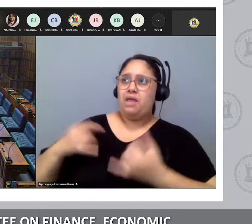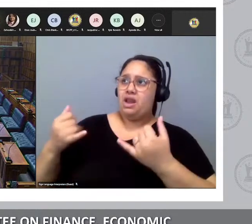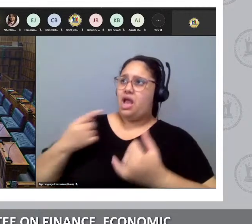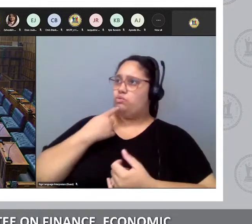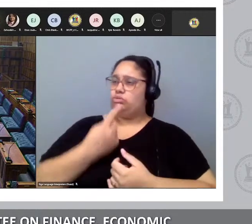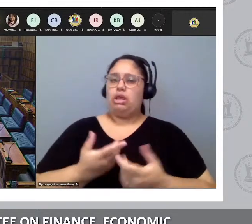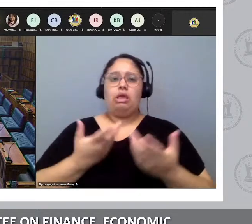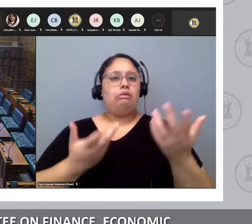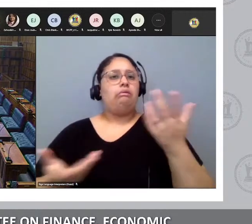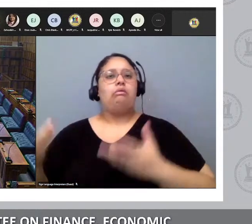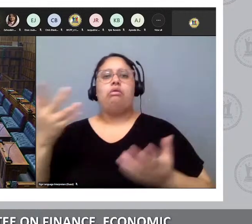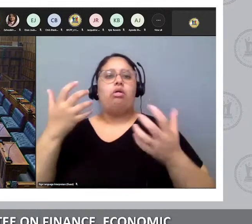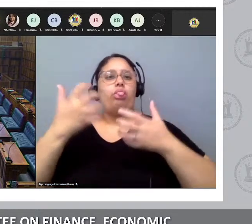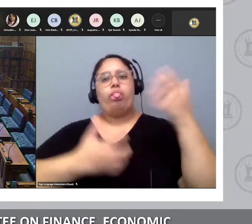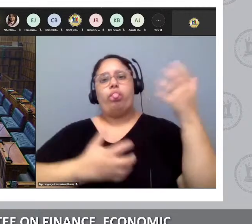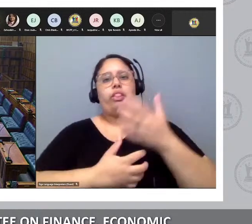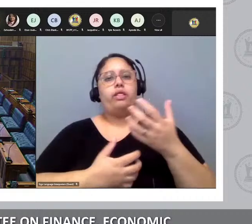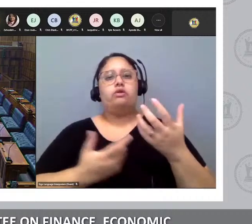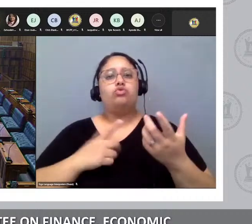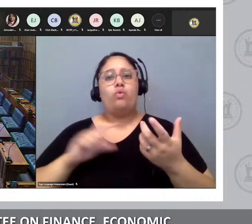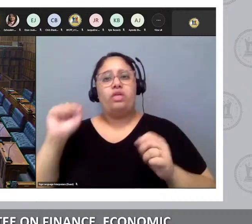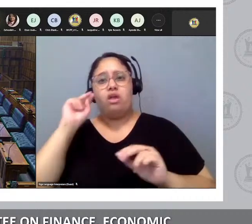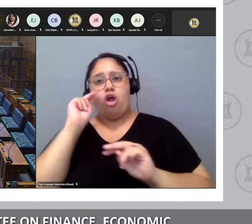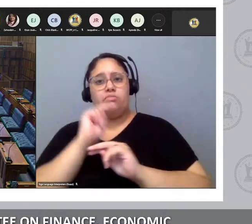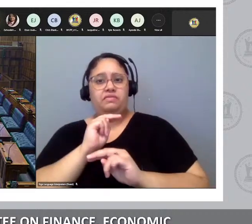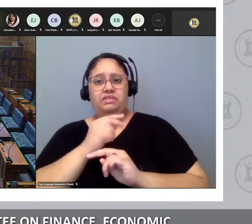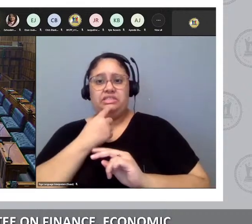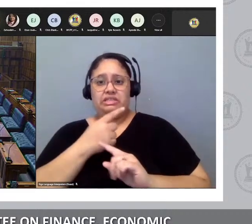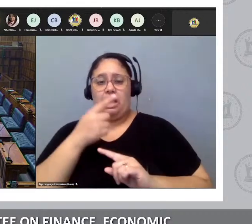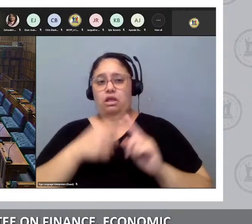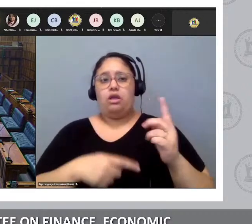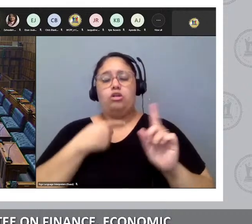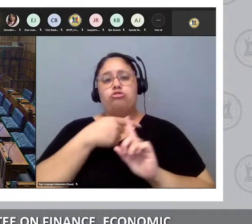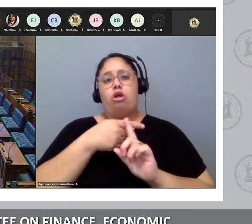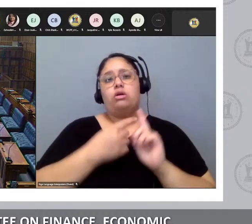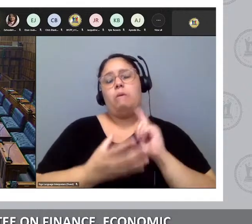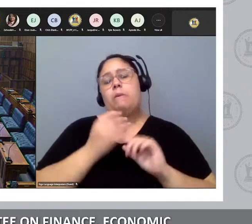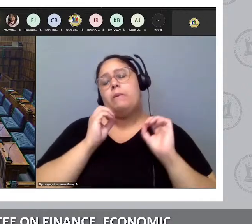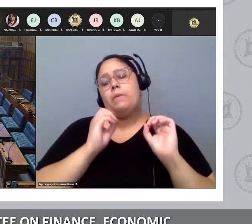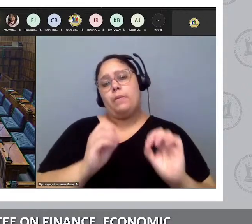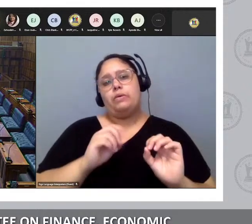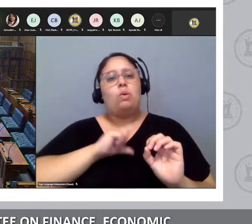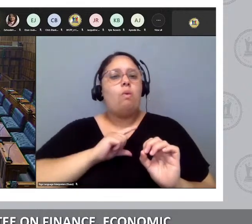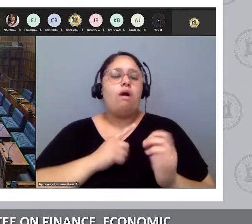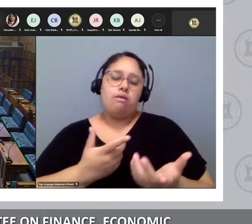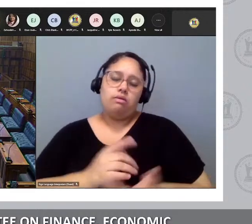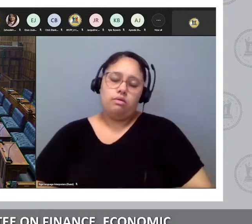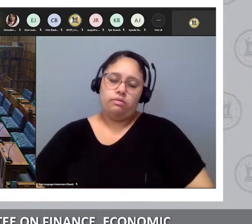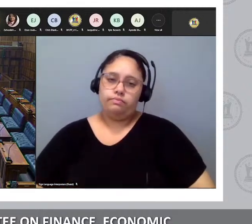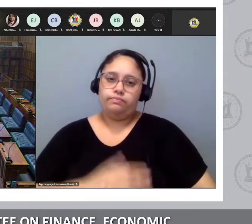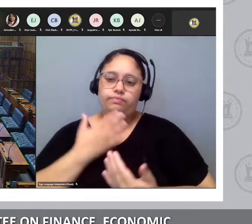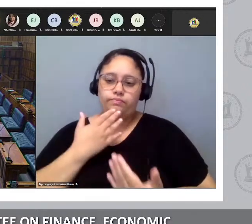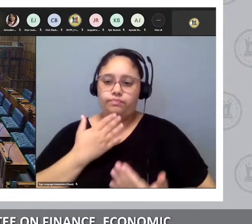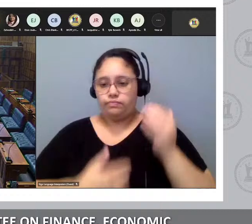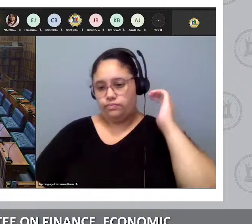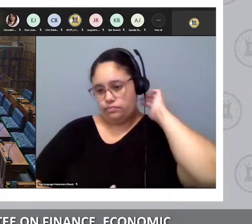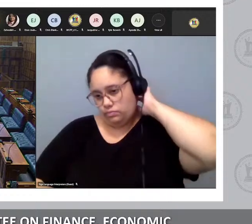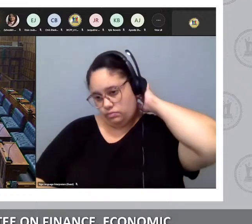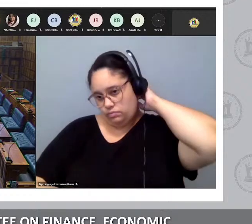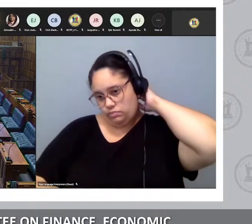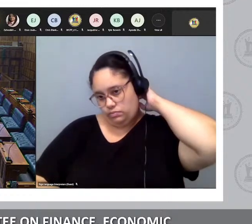Province I think there's an observation that none of the targets are being met why is that so thank